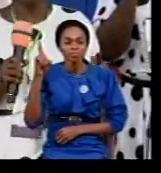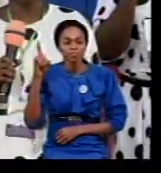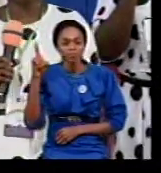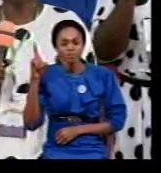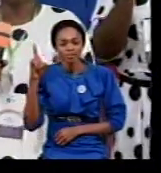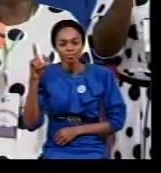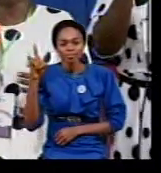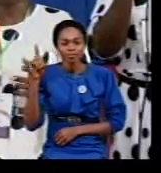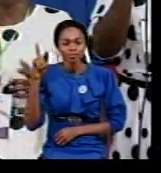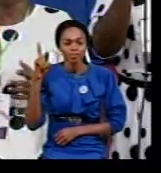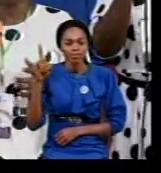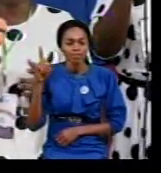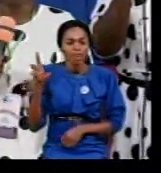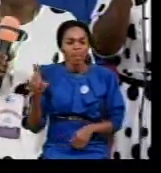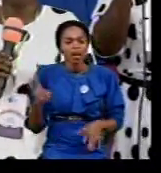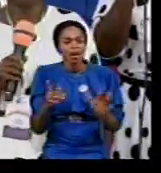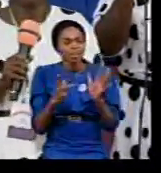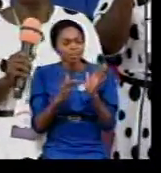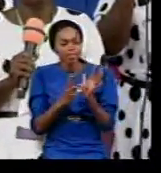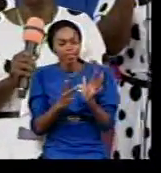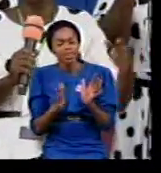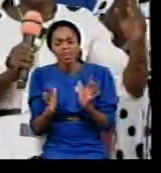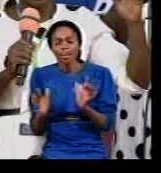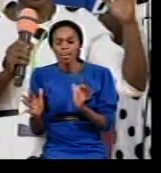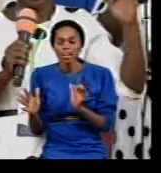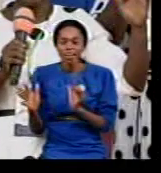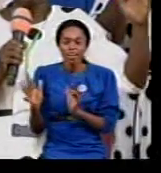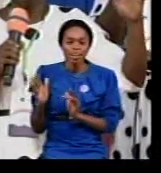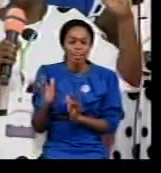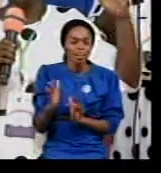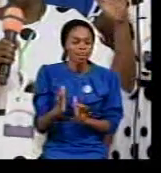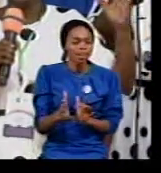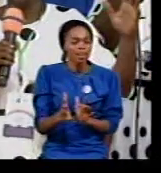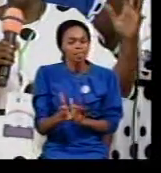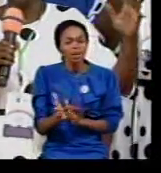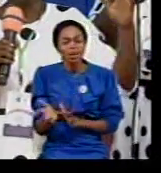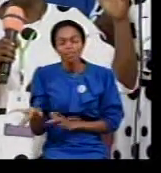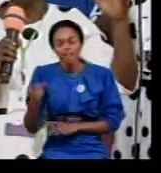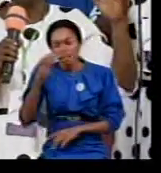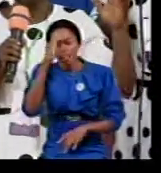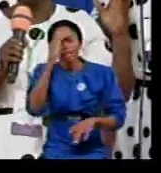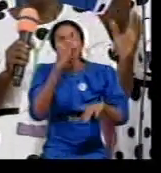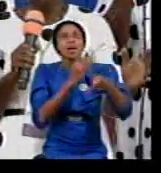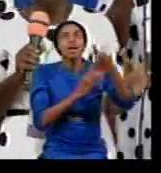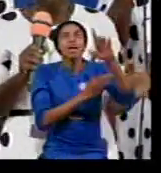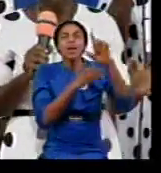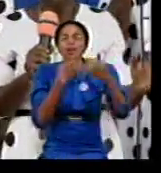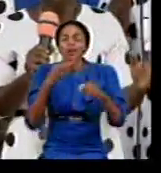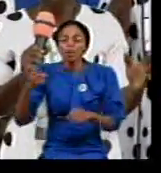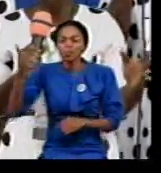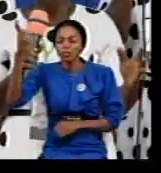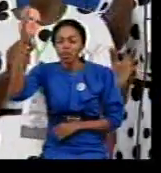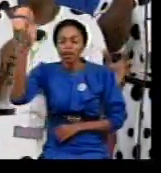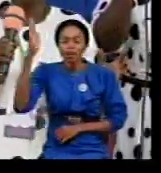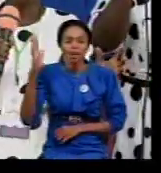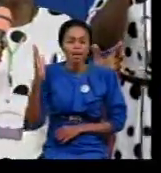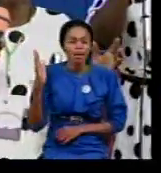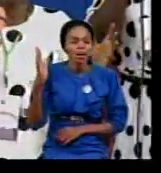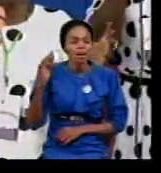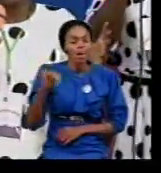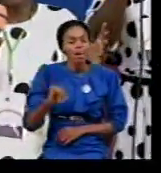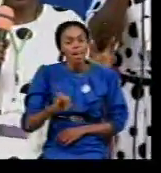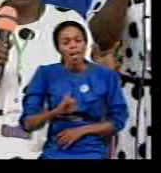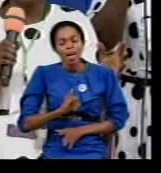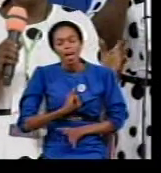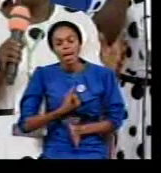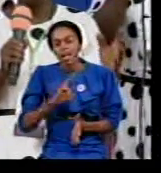at all this. You have this and you are running after another. You are wasting your money. You are wasting God's money. Listen to this. Read this one. Read